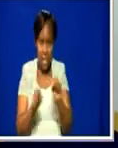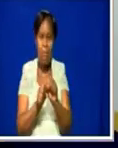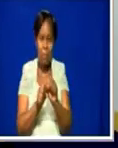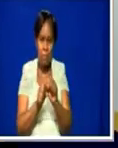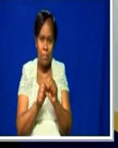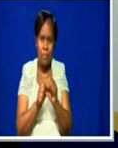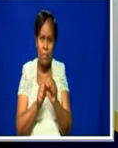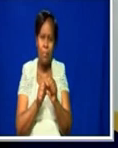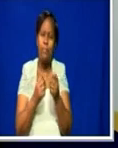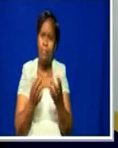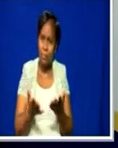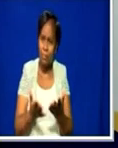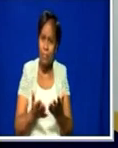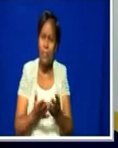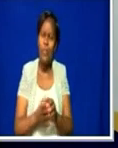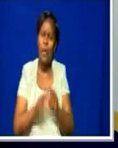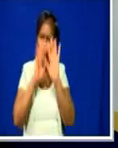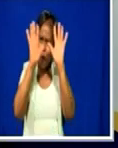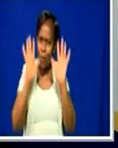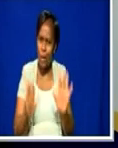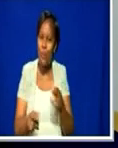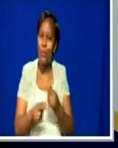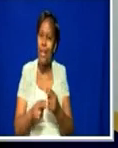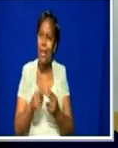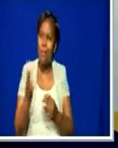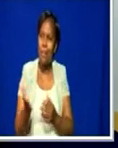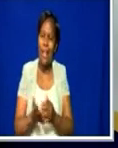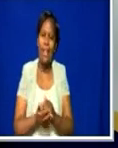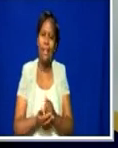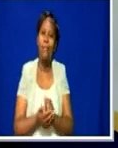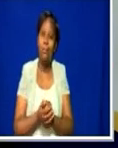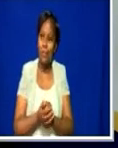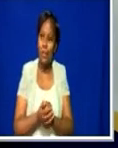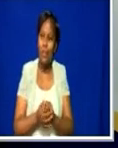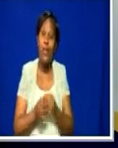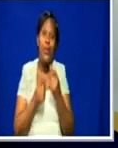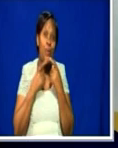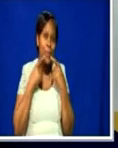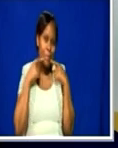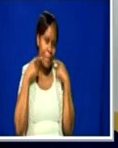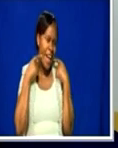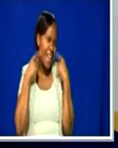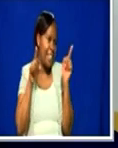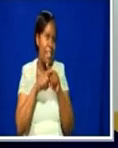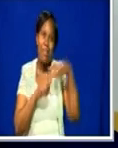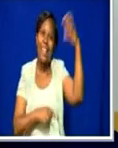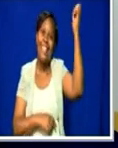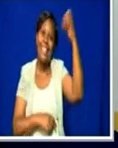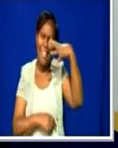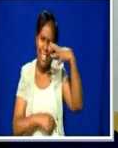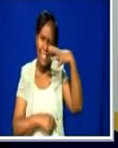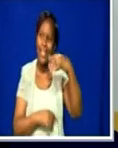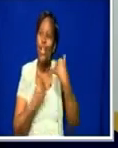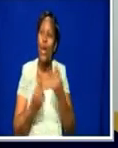Madam Adelaide. Wow, great name there. Yeah, you're smiling. You're smiling like the world, the sun. So